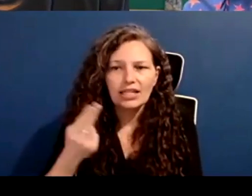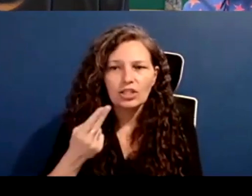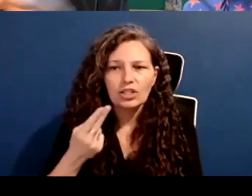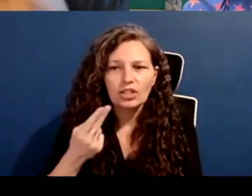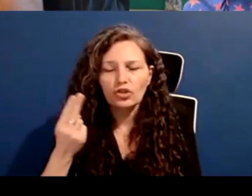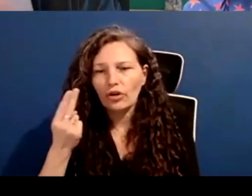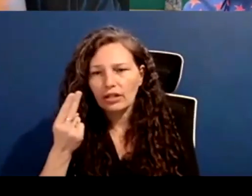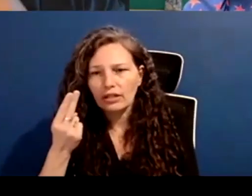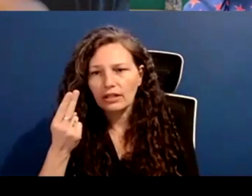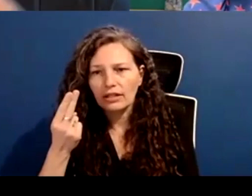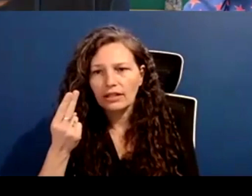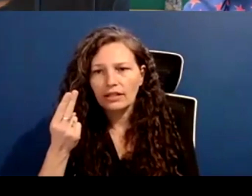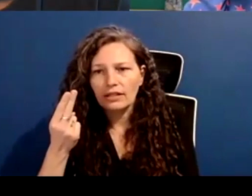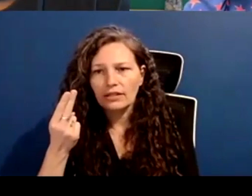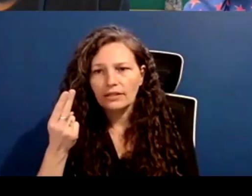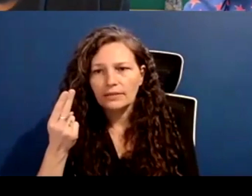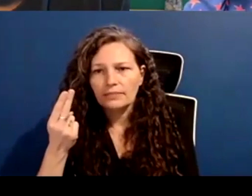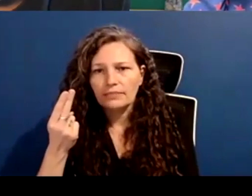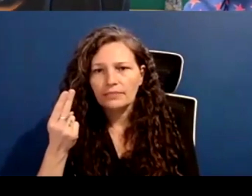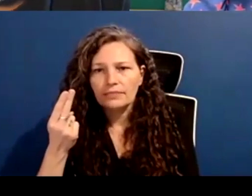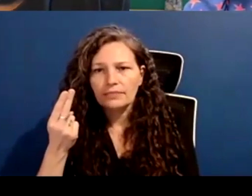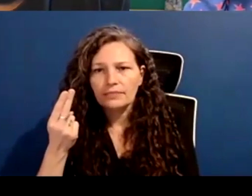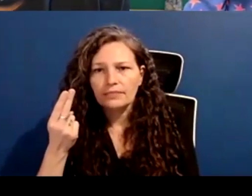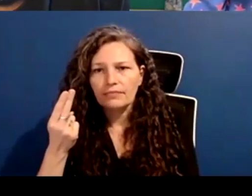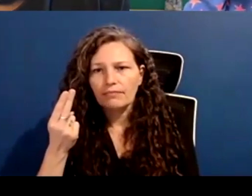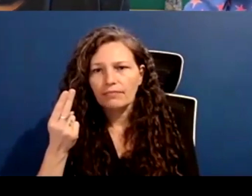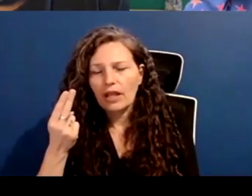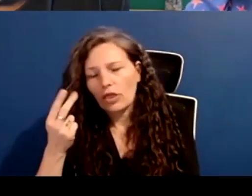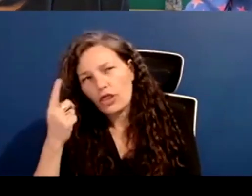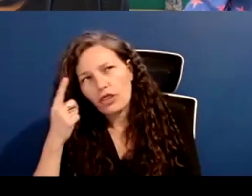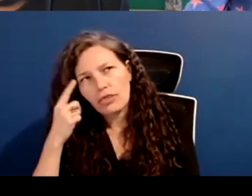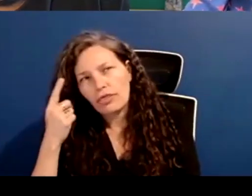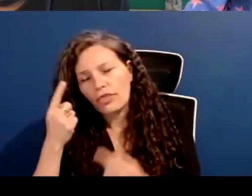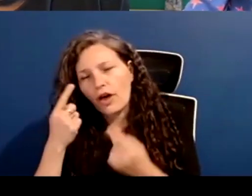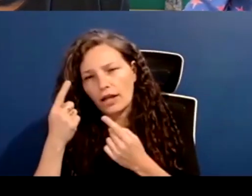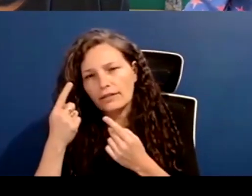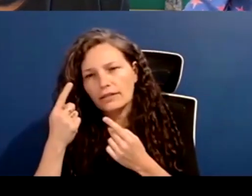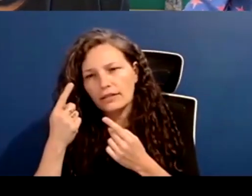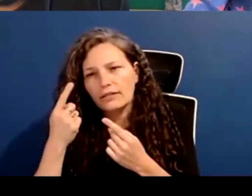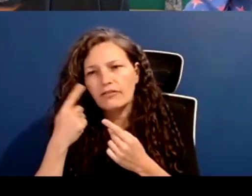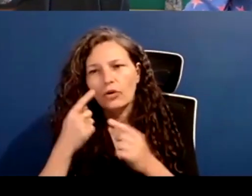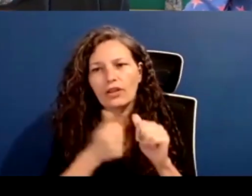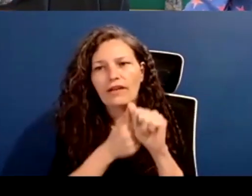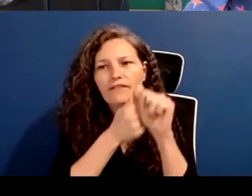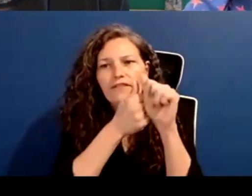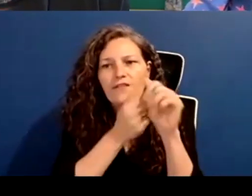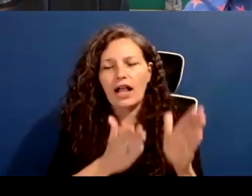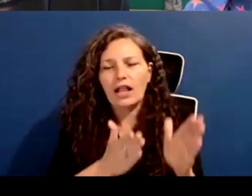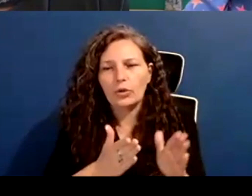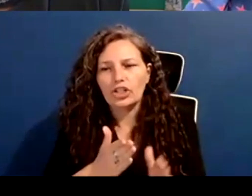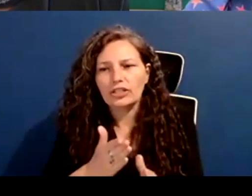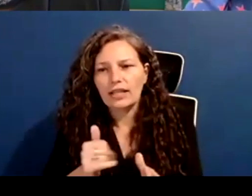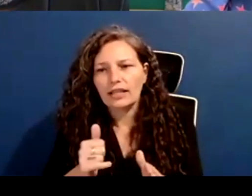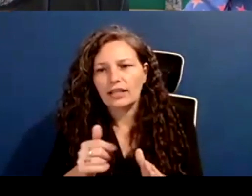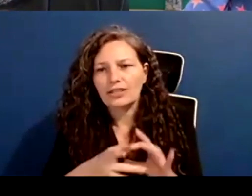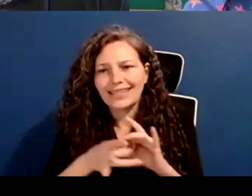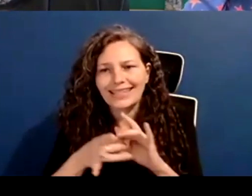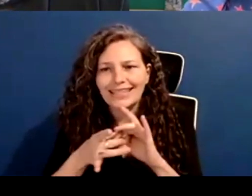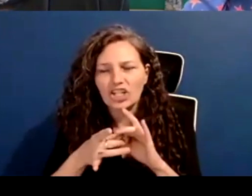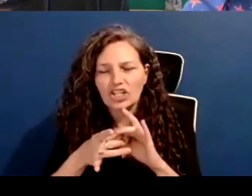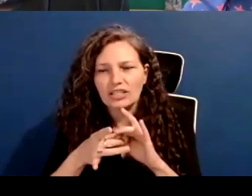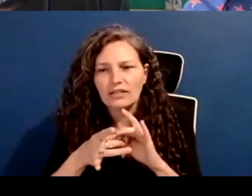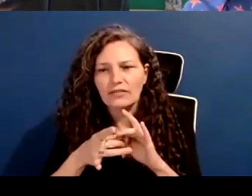and historical and theological thought for his followers, that there's this connection between disability and sin. And so when